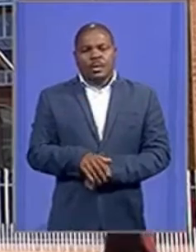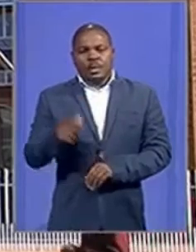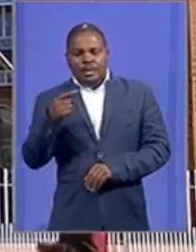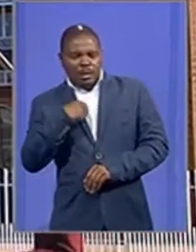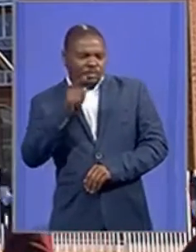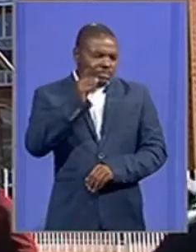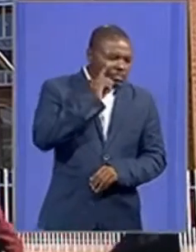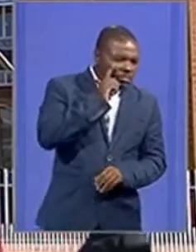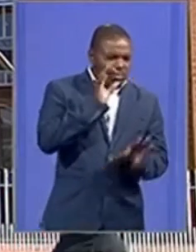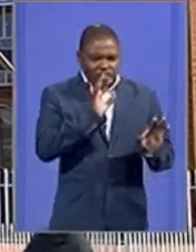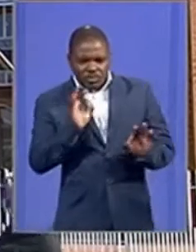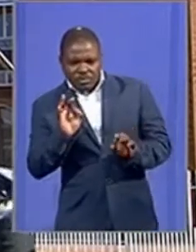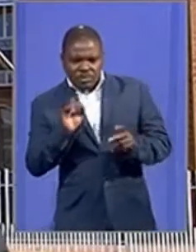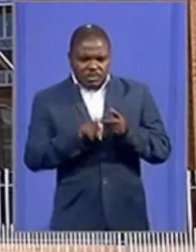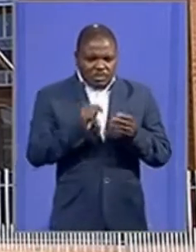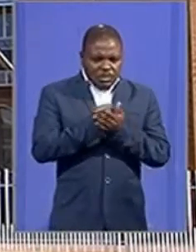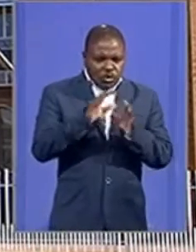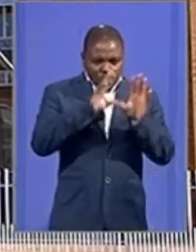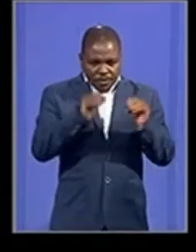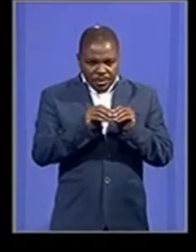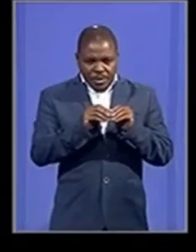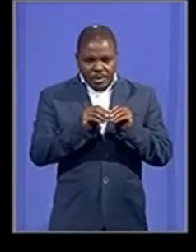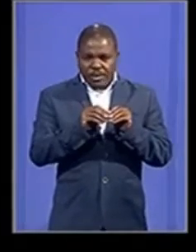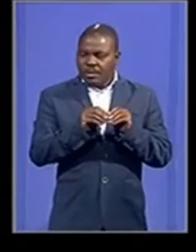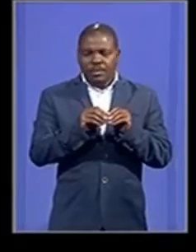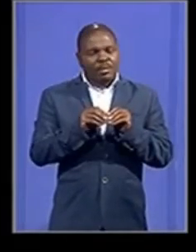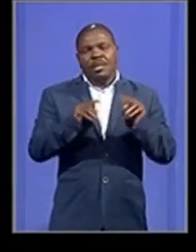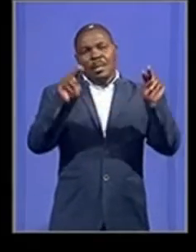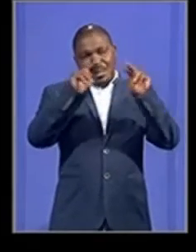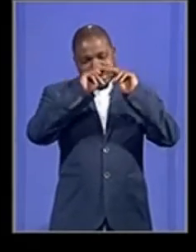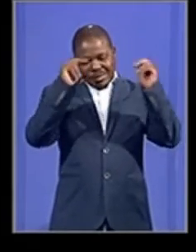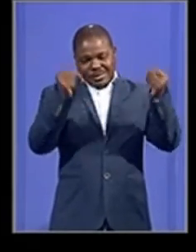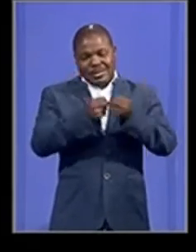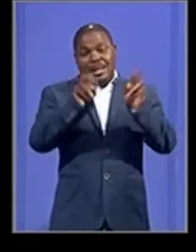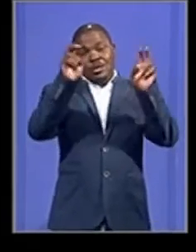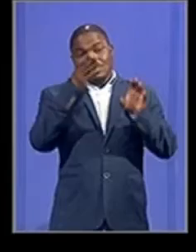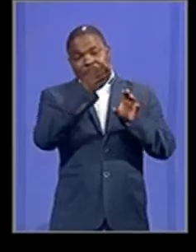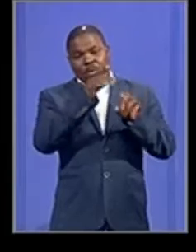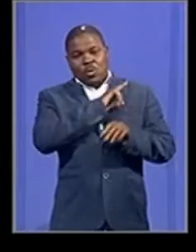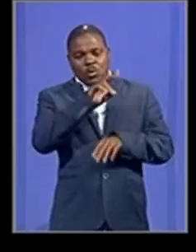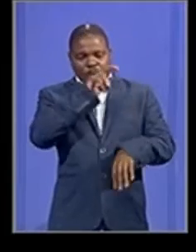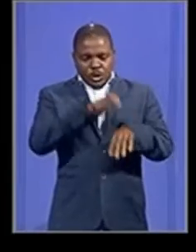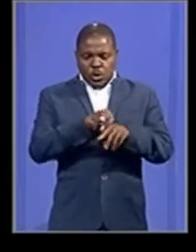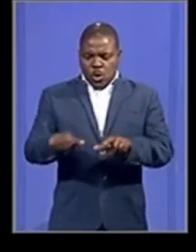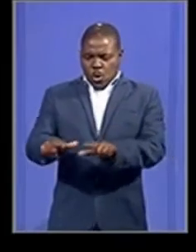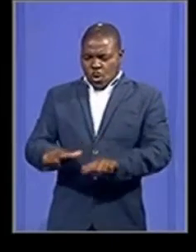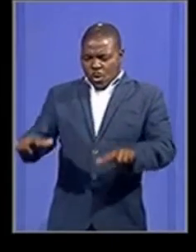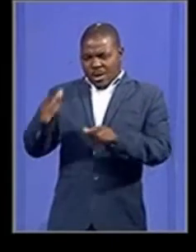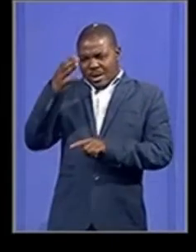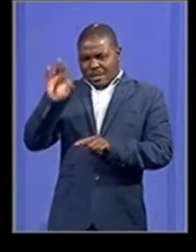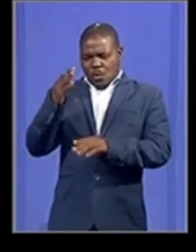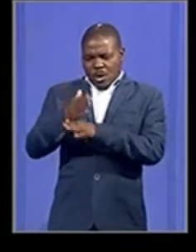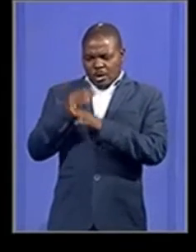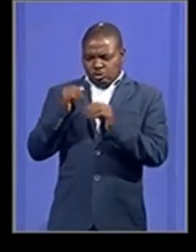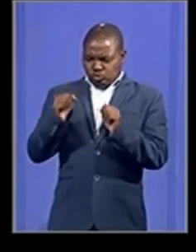really cannot be separated from this broader national issue of strengthening local government and